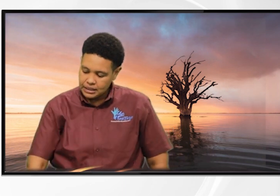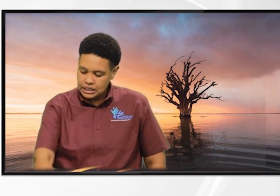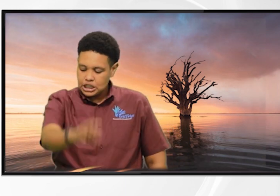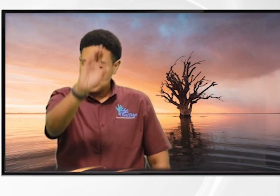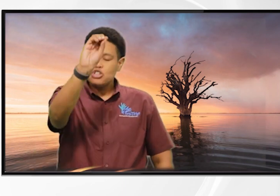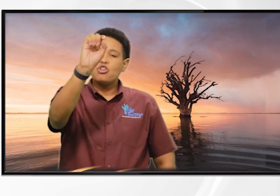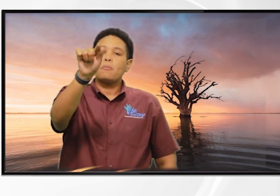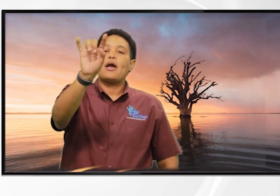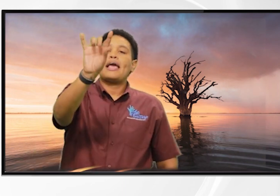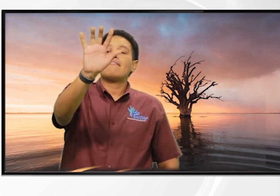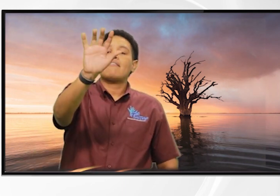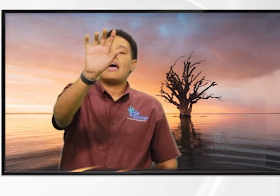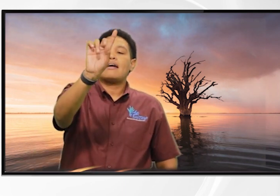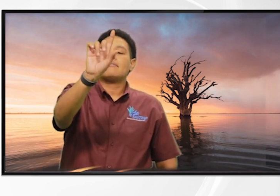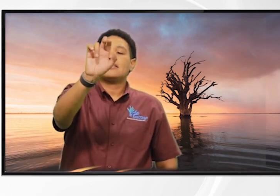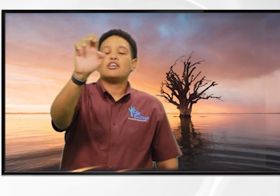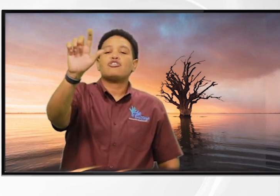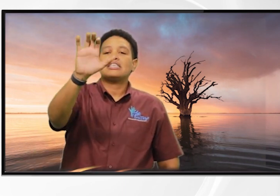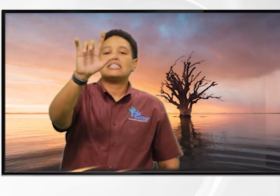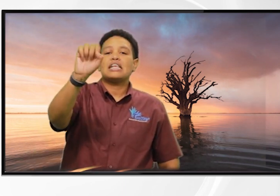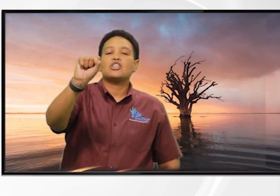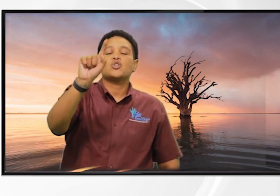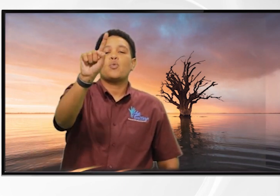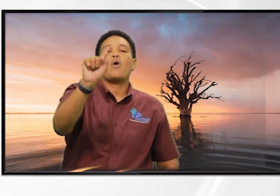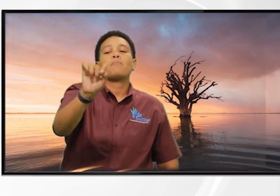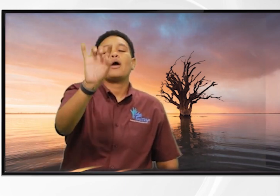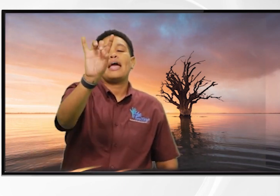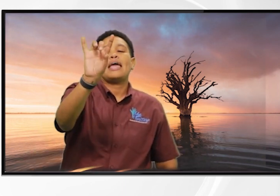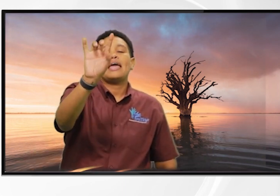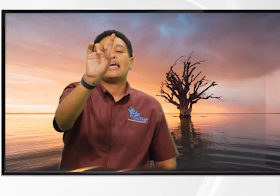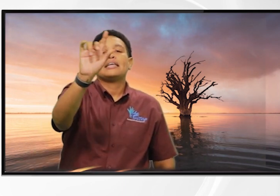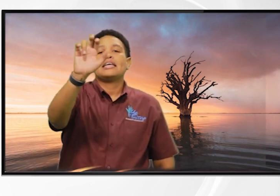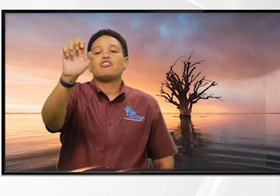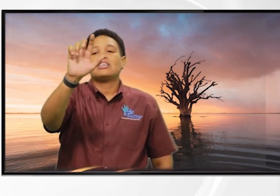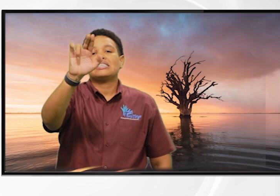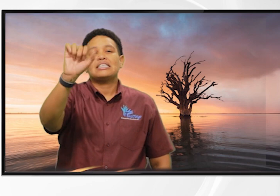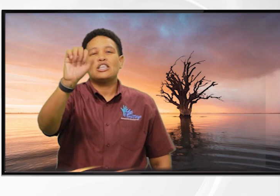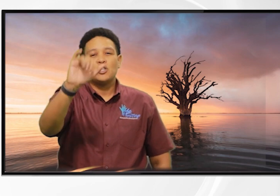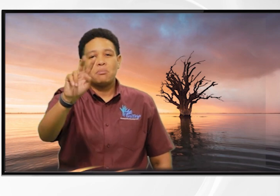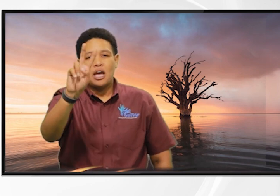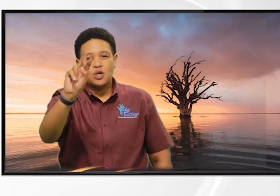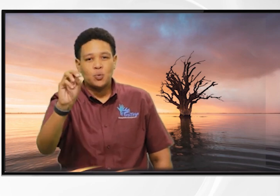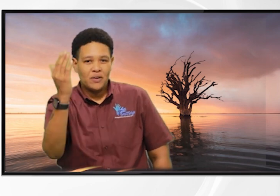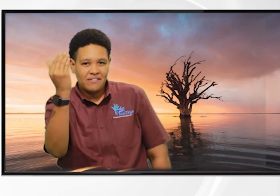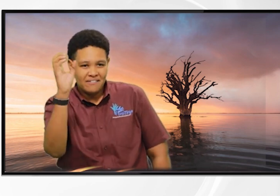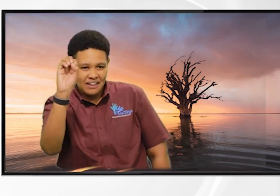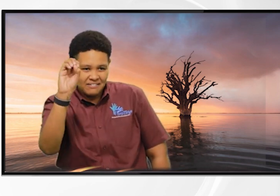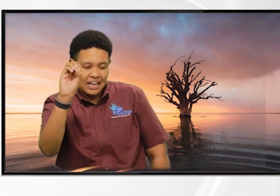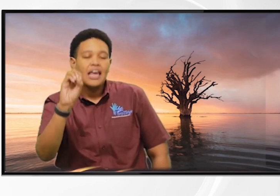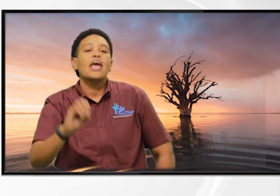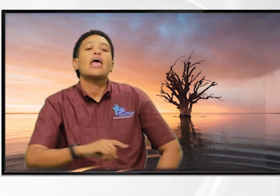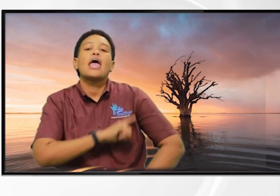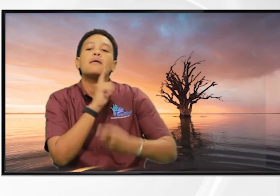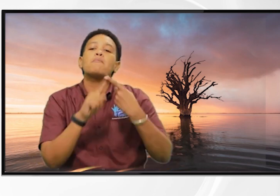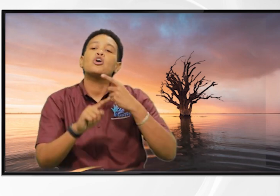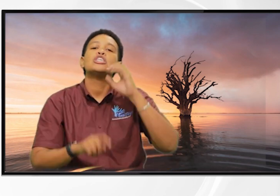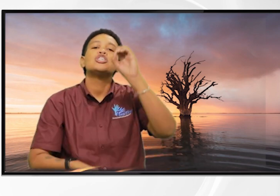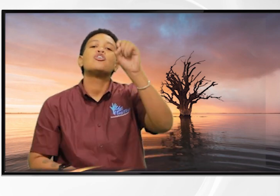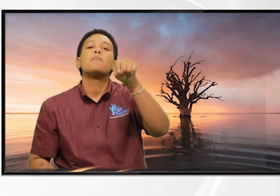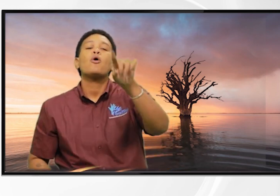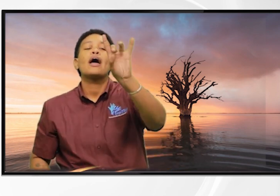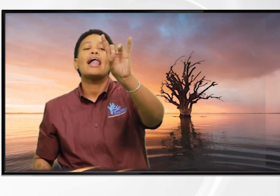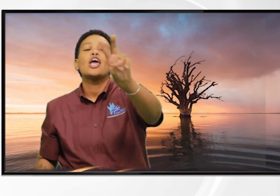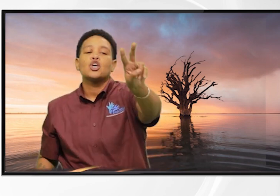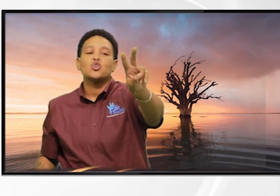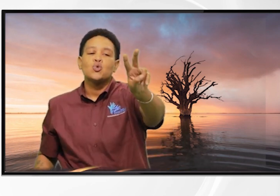0.85 degrees Celsius to 1.80 degrees Celsius by the 2050s, and